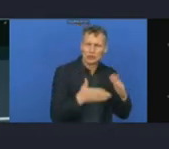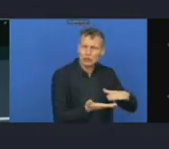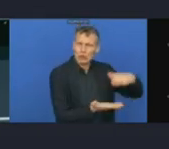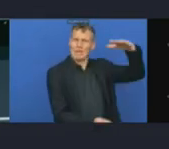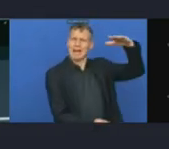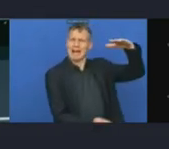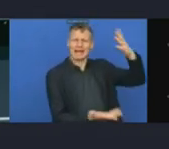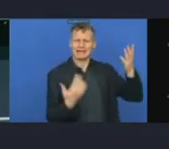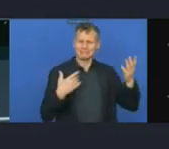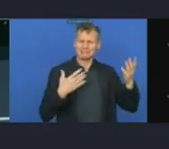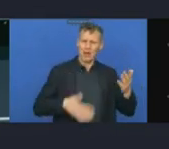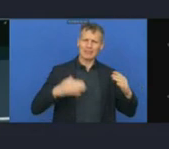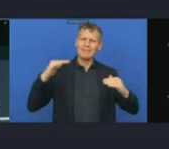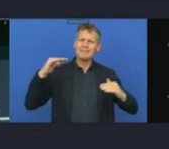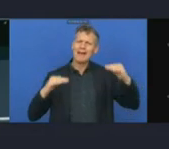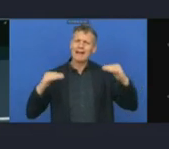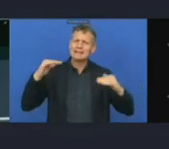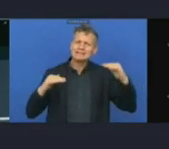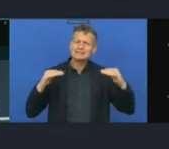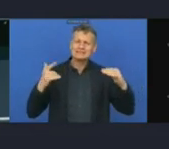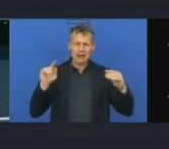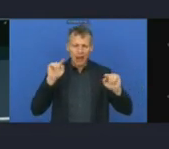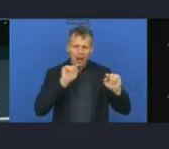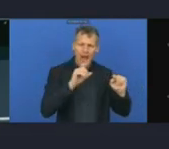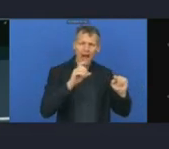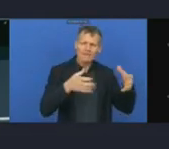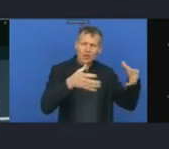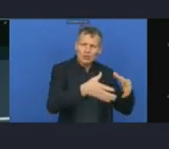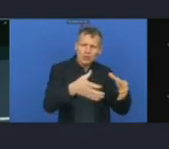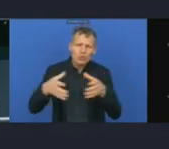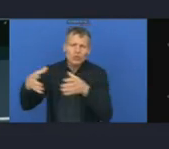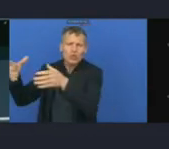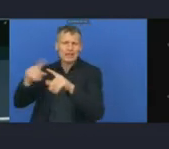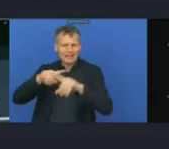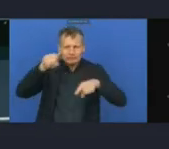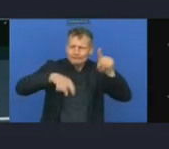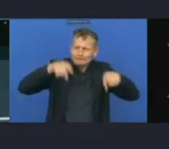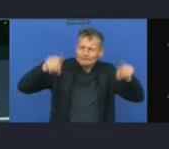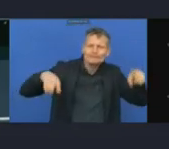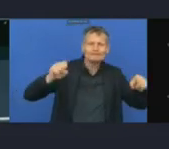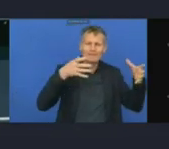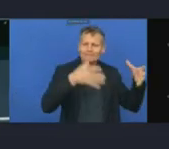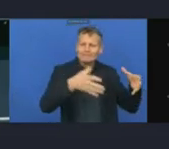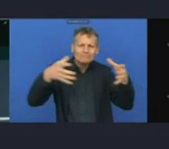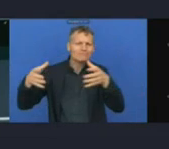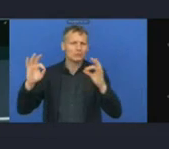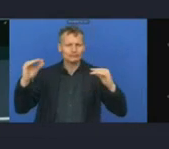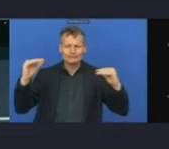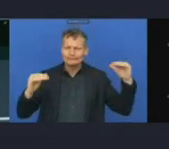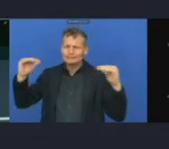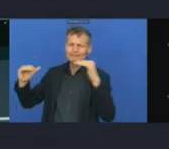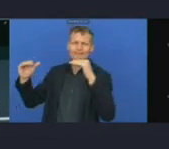balance between our different partners, but all sort of organizations are welcome to